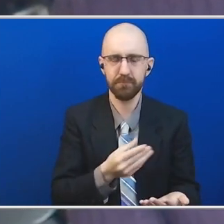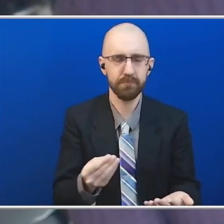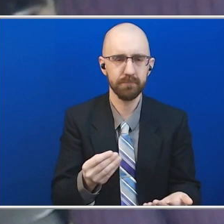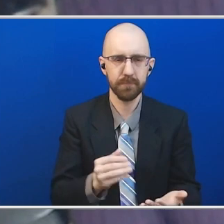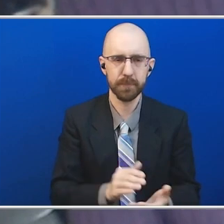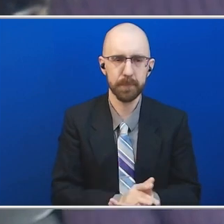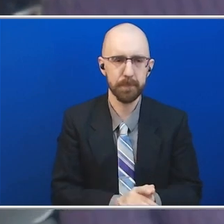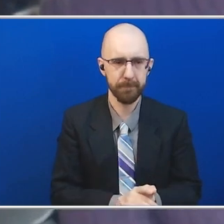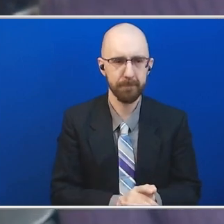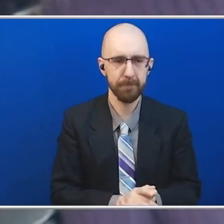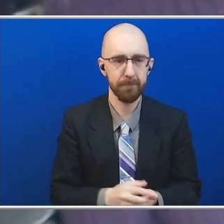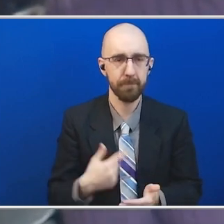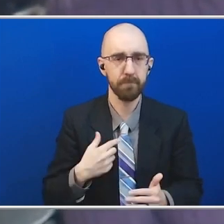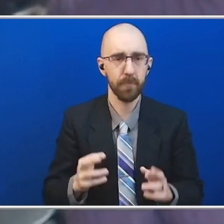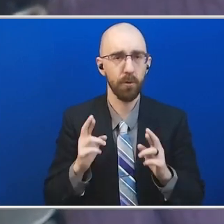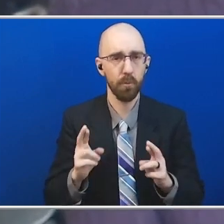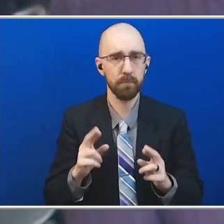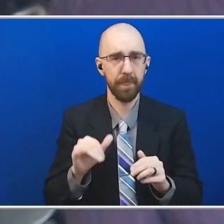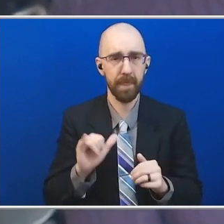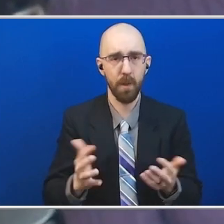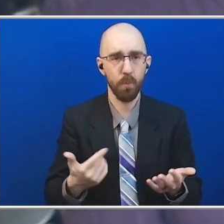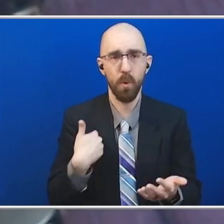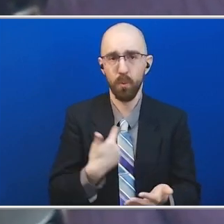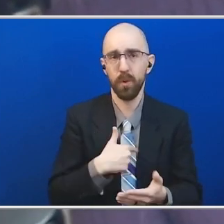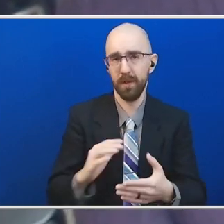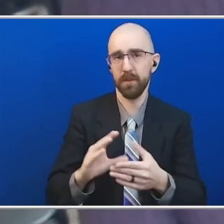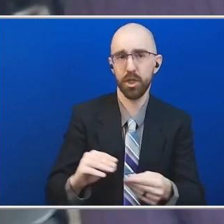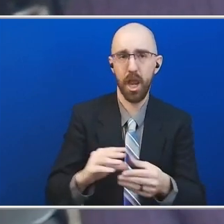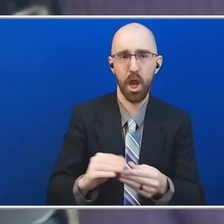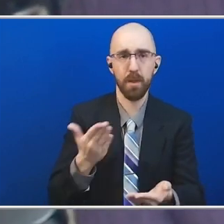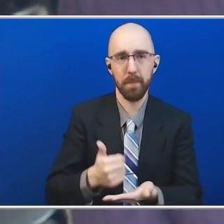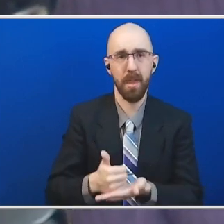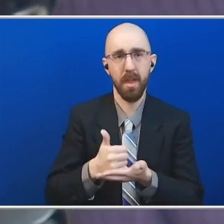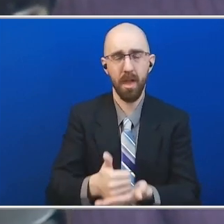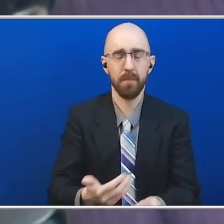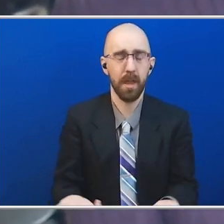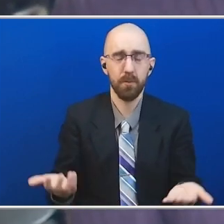I hope that what we've shared maybe helps somebody. I don't know, but